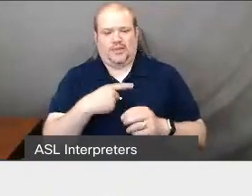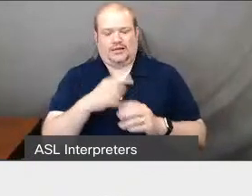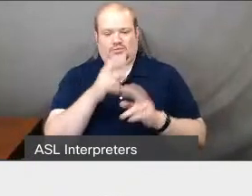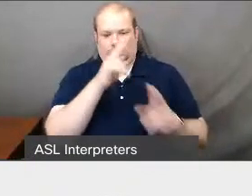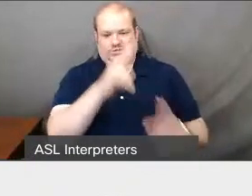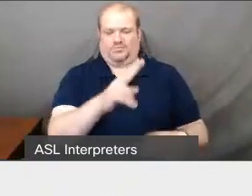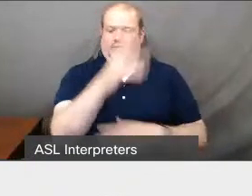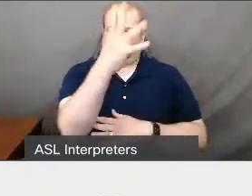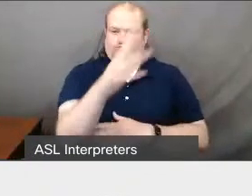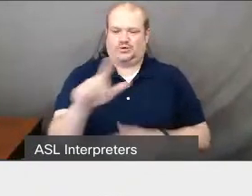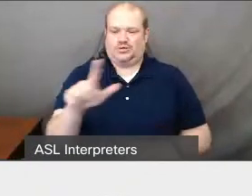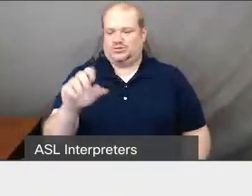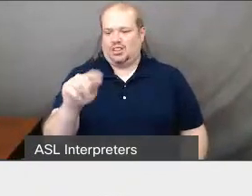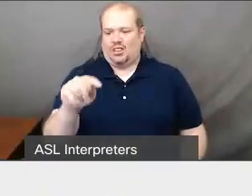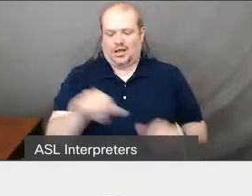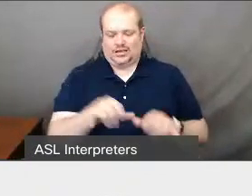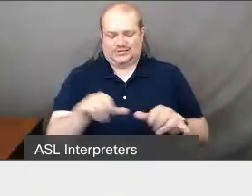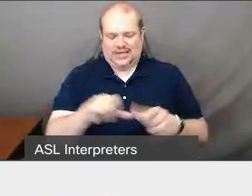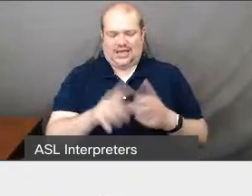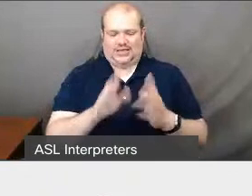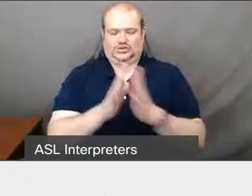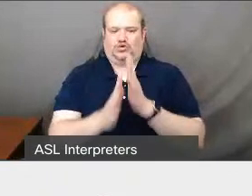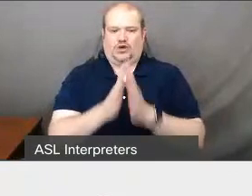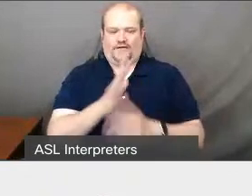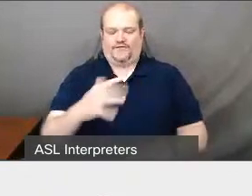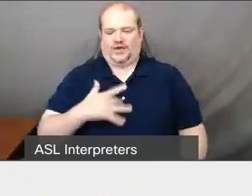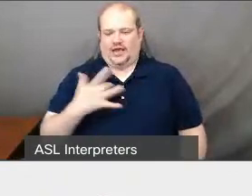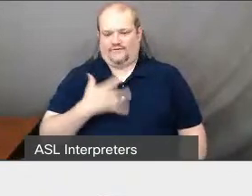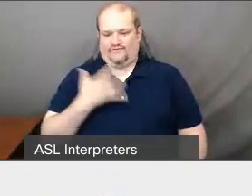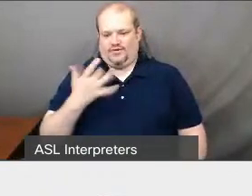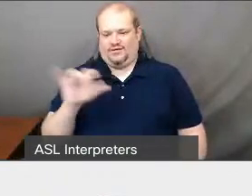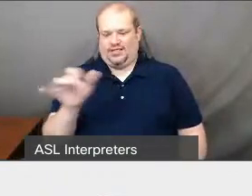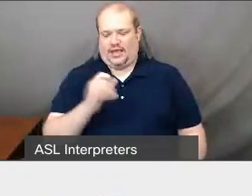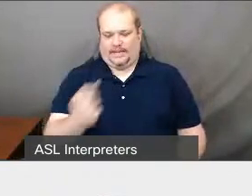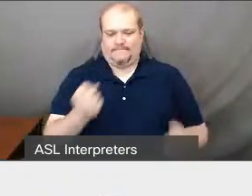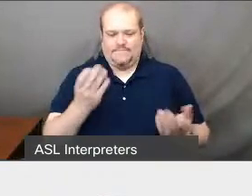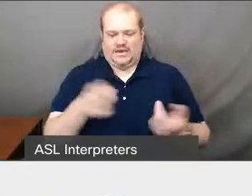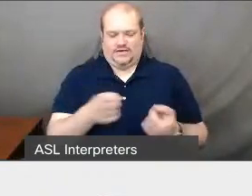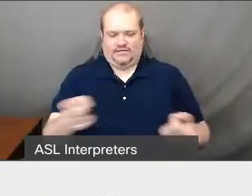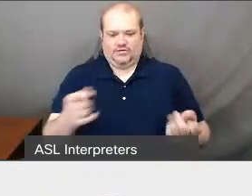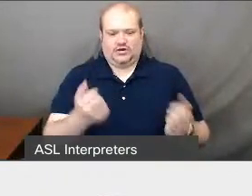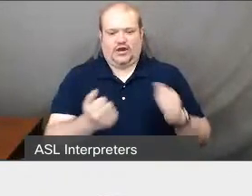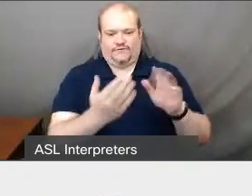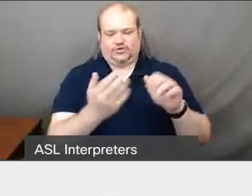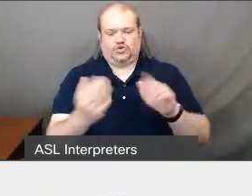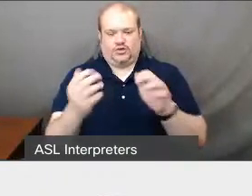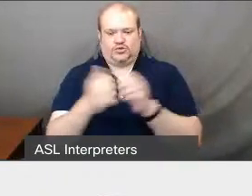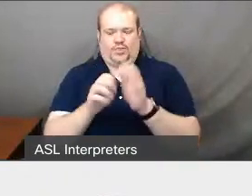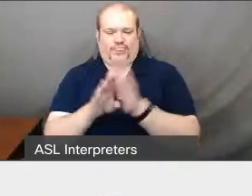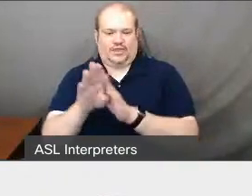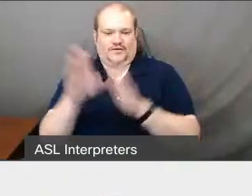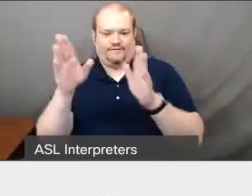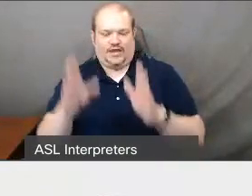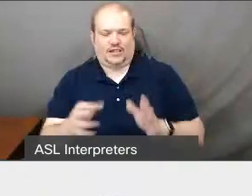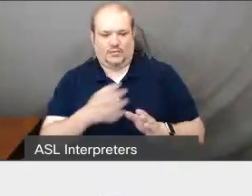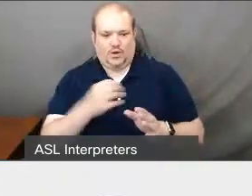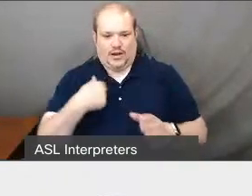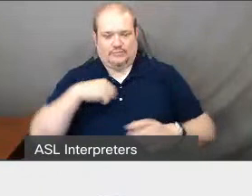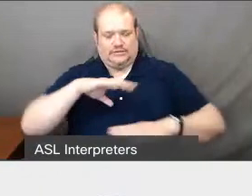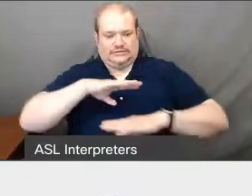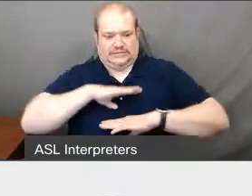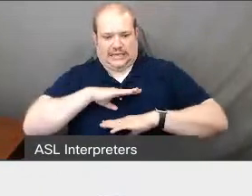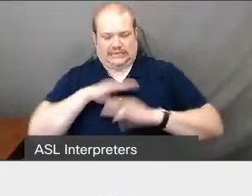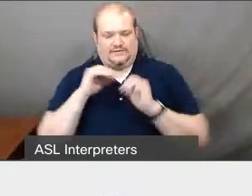and lot sizes and traffic, and I feel like a lot of those things have been addressed by the developer, and I'm